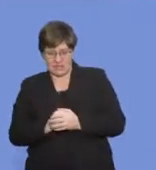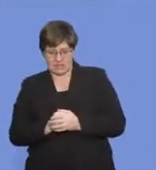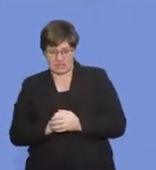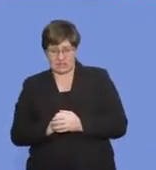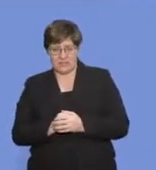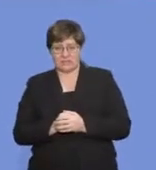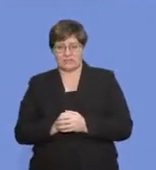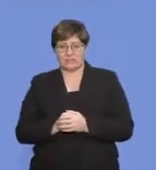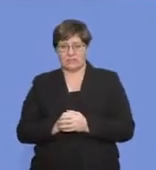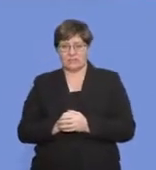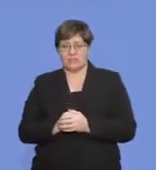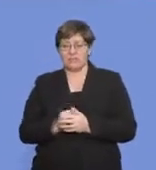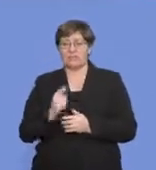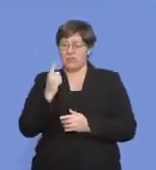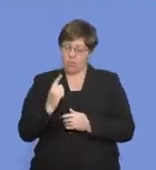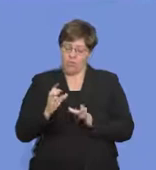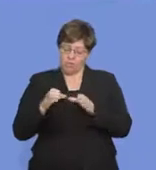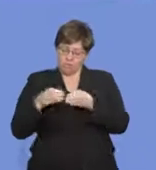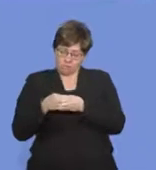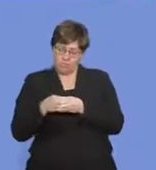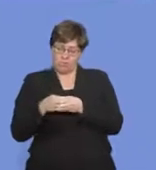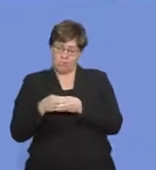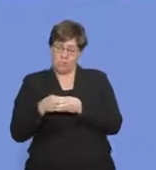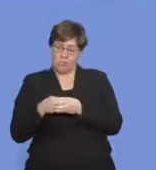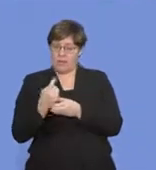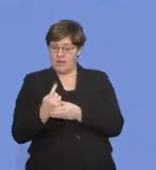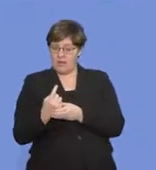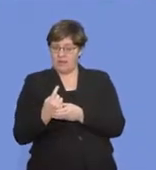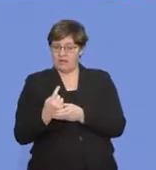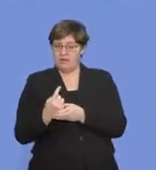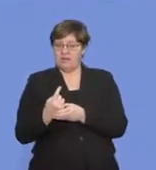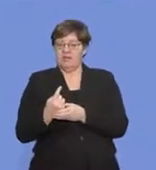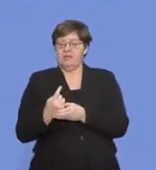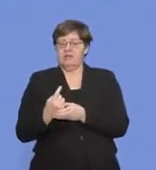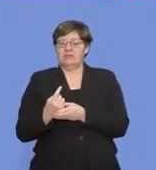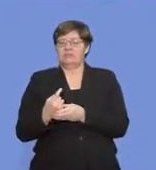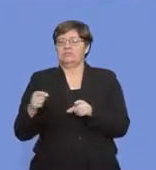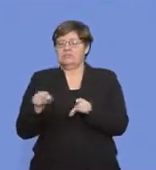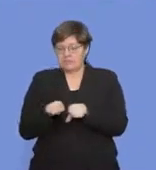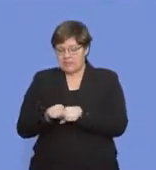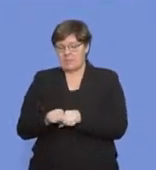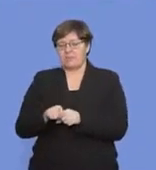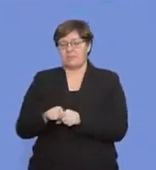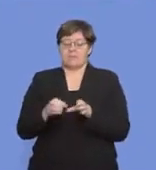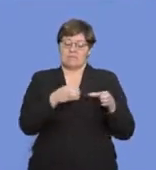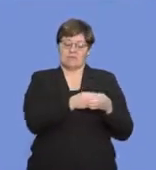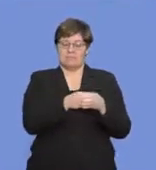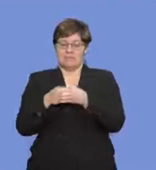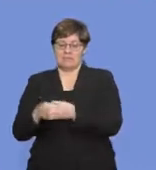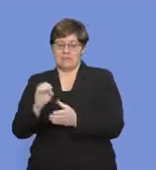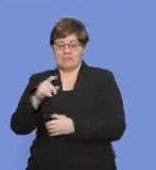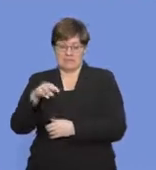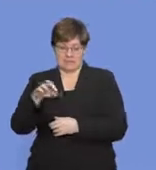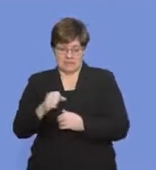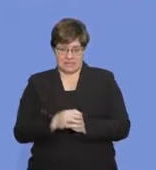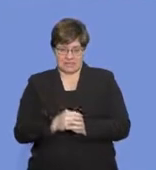usually are a group of organisms that are from the same species. Because remember, a species